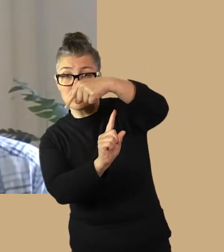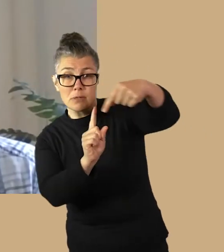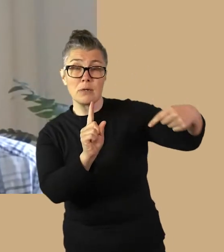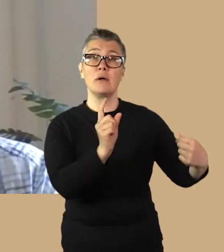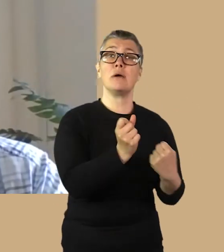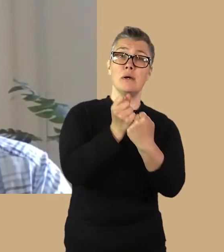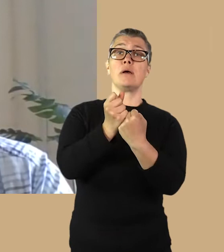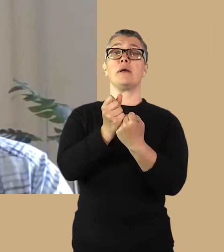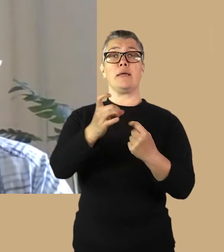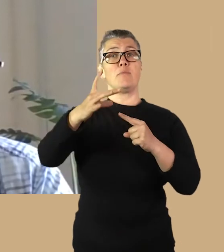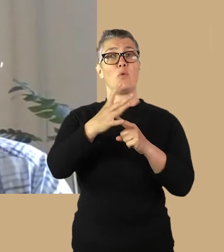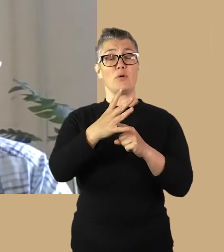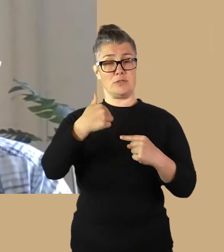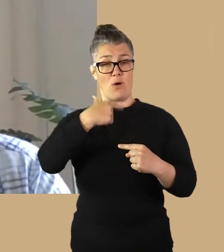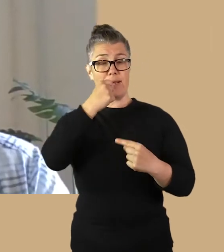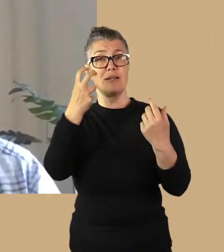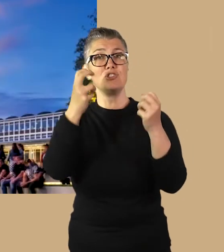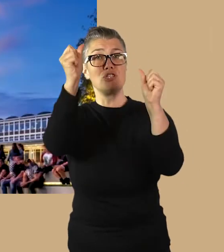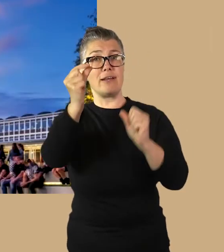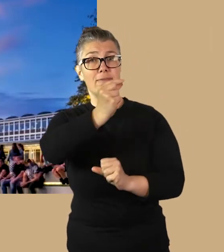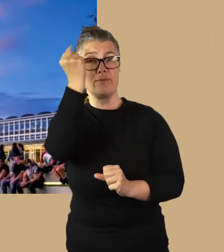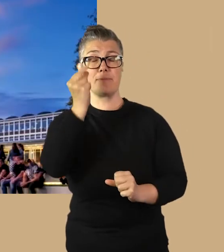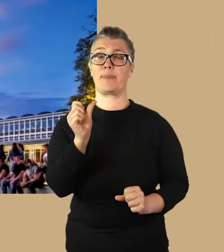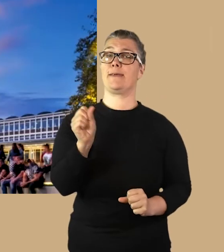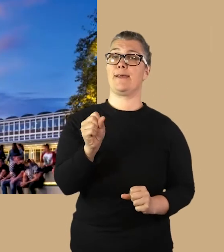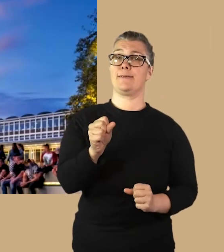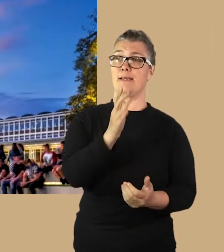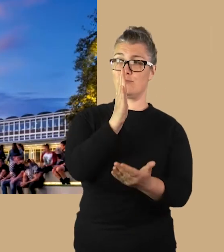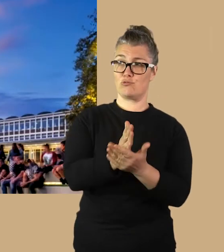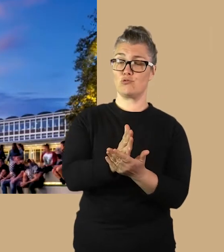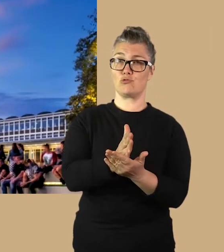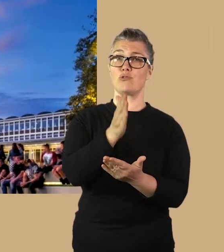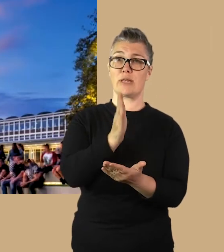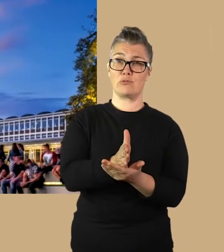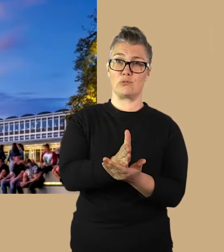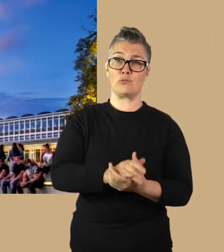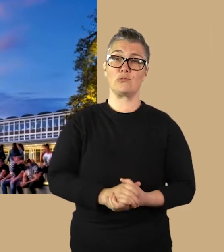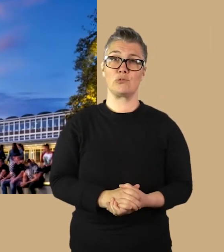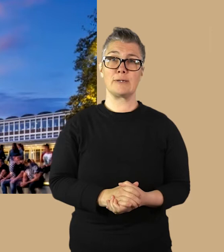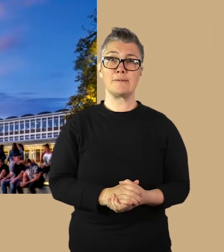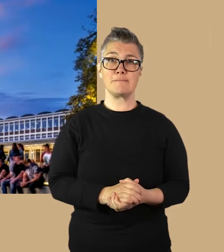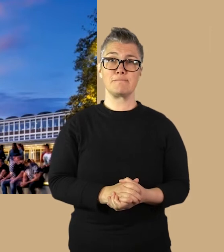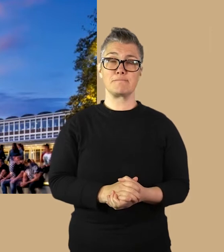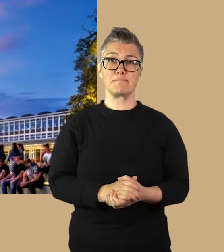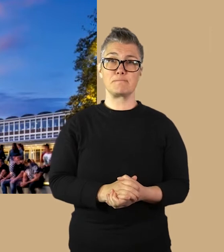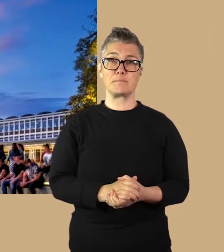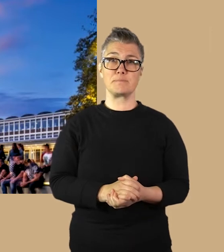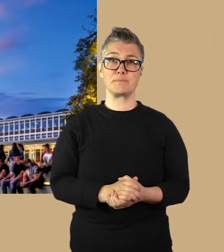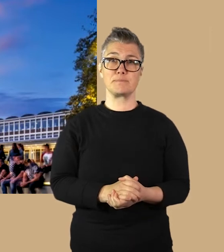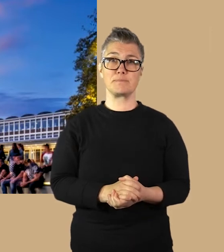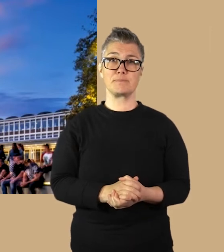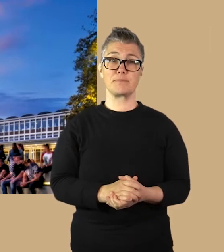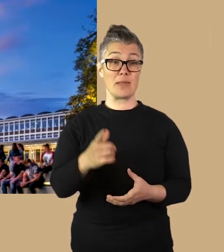for them to achieve their goals. Yes, that is most certainly true. That is most certainly true,